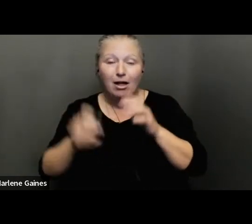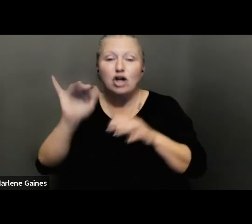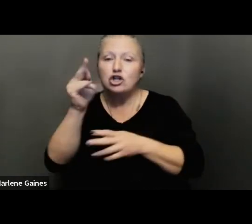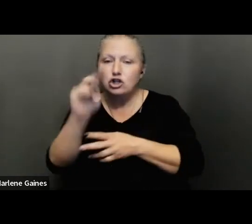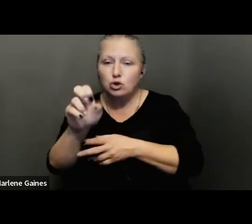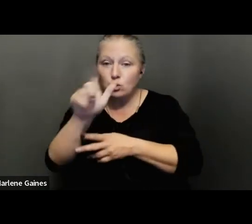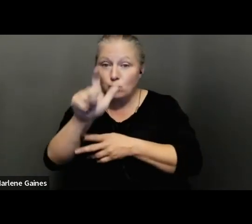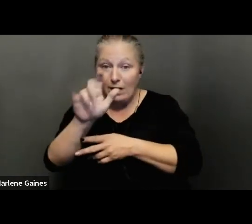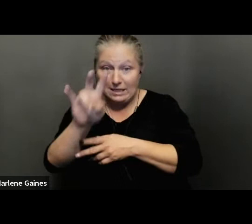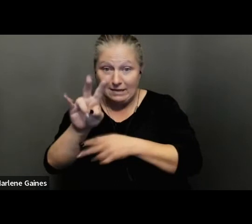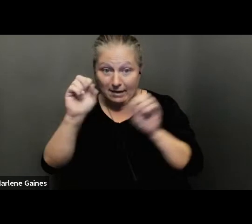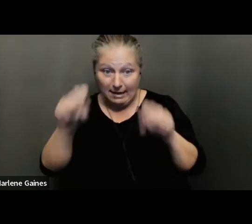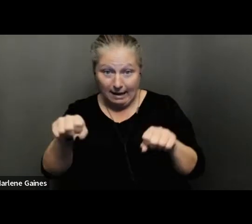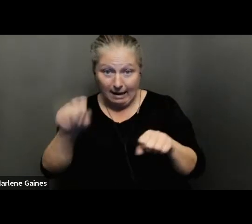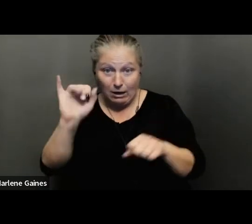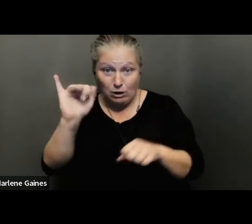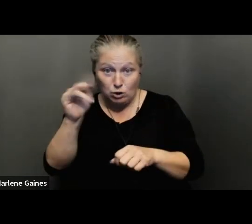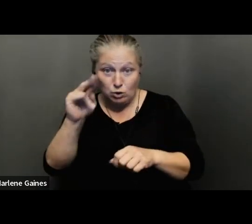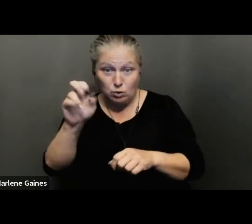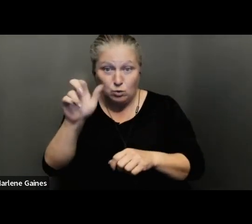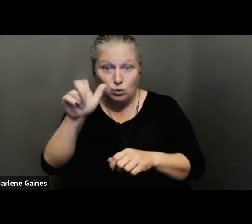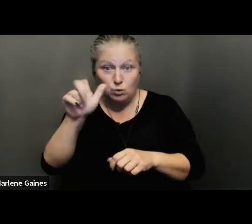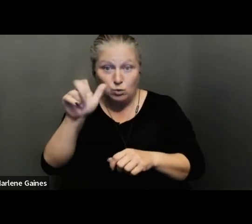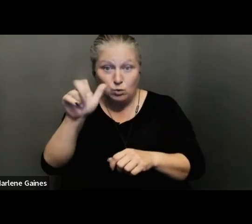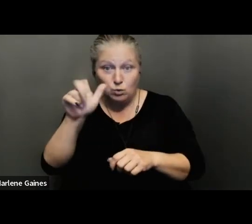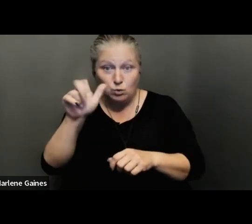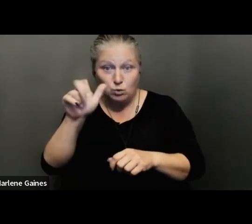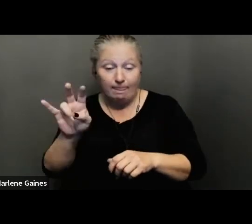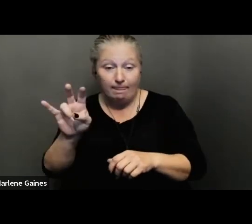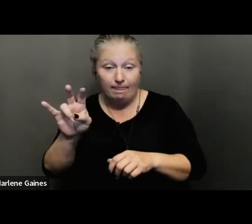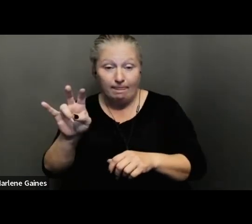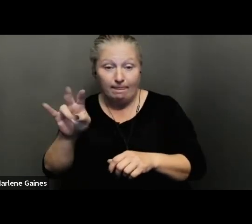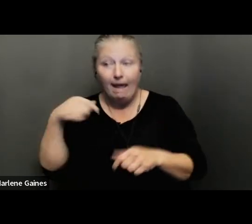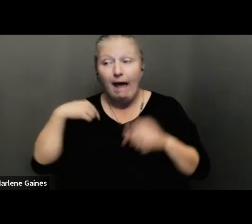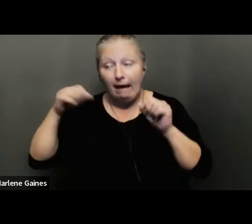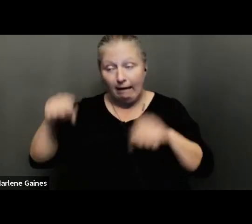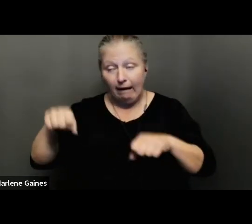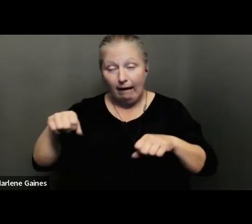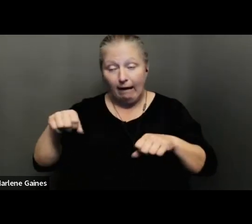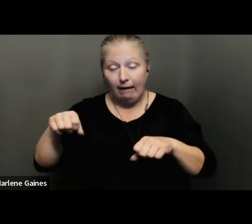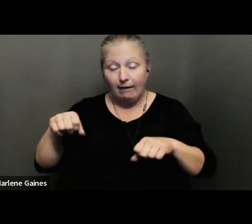Can we do June 27th? I can.